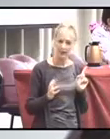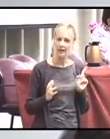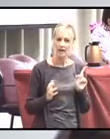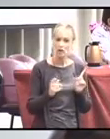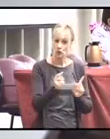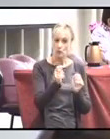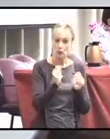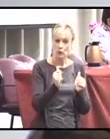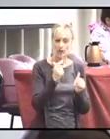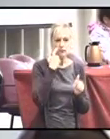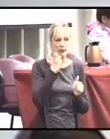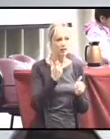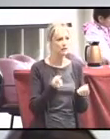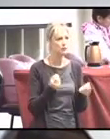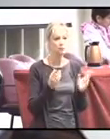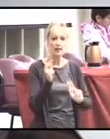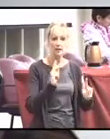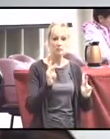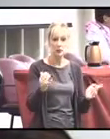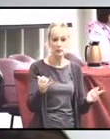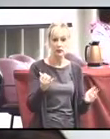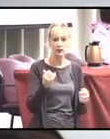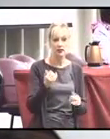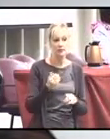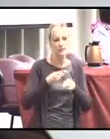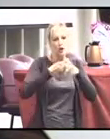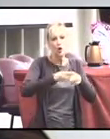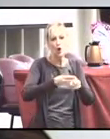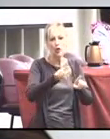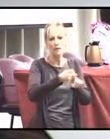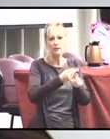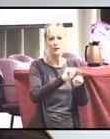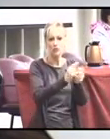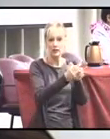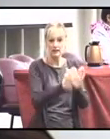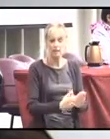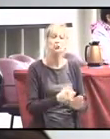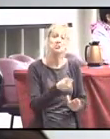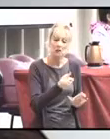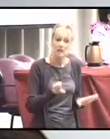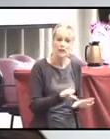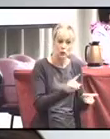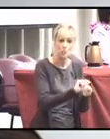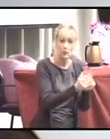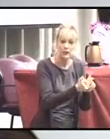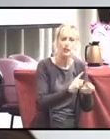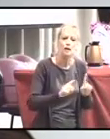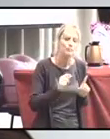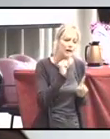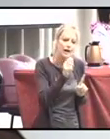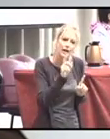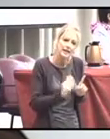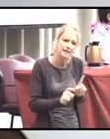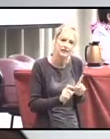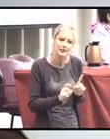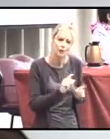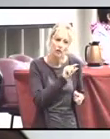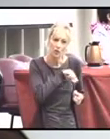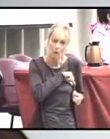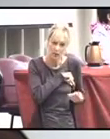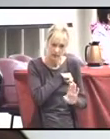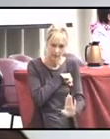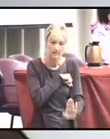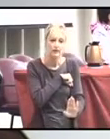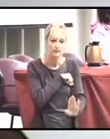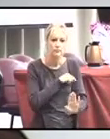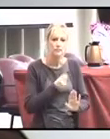real quick, because a lot of people call themselves translators, and they do translation, but it's not necessarily quality. So there's